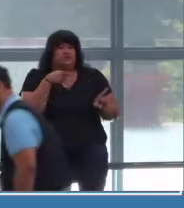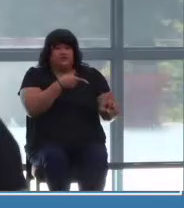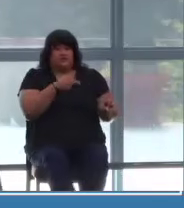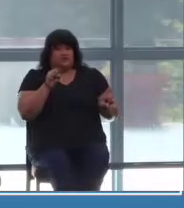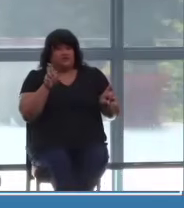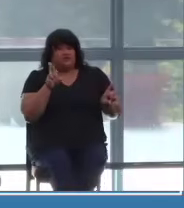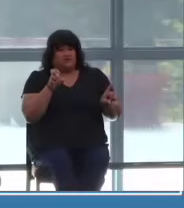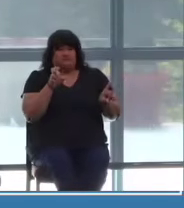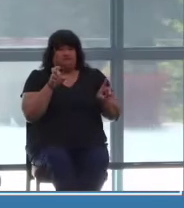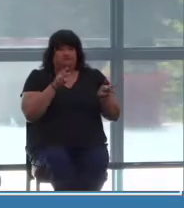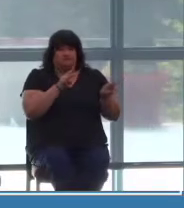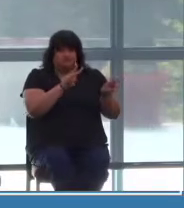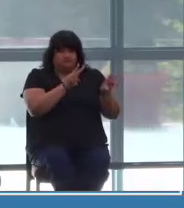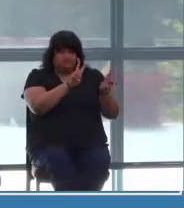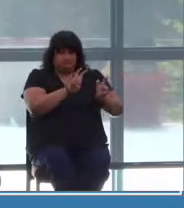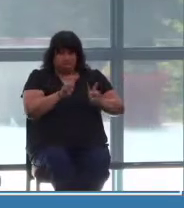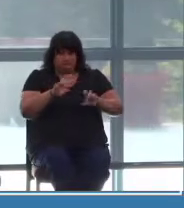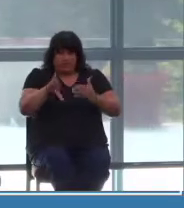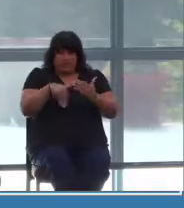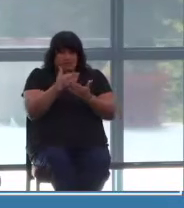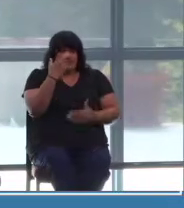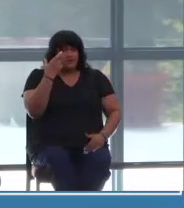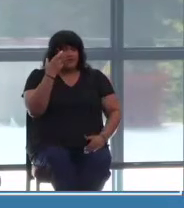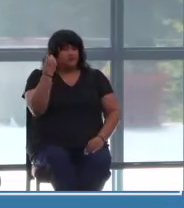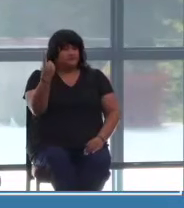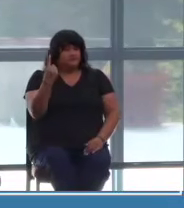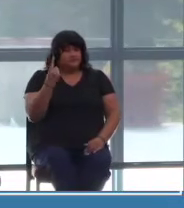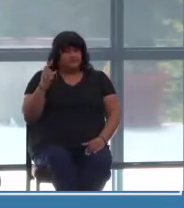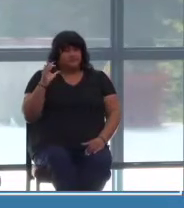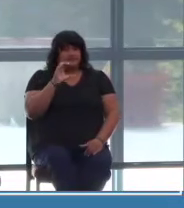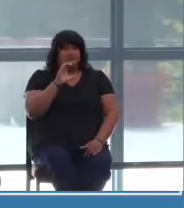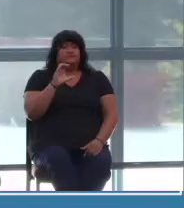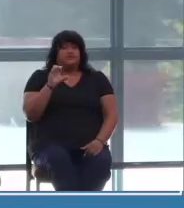at all the reasons why somebody came to the Cedars